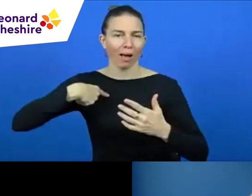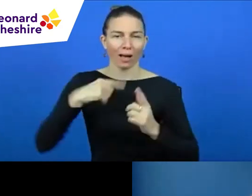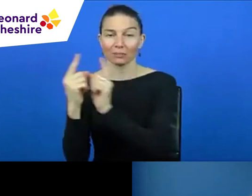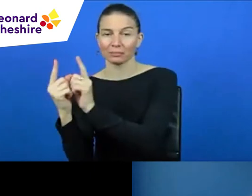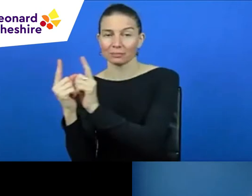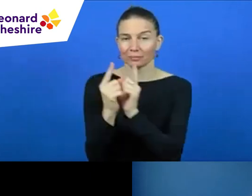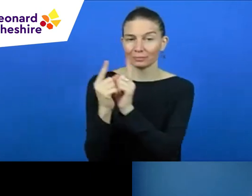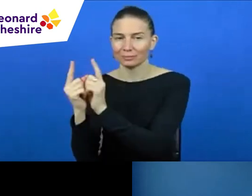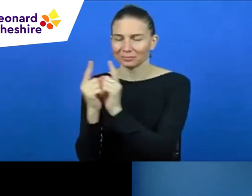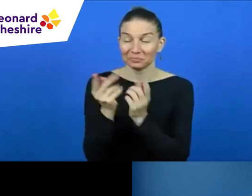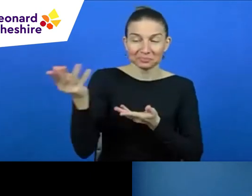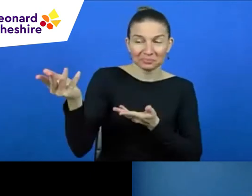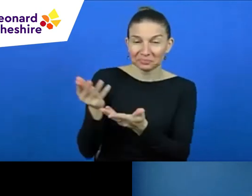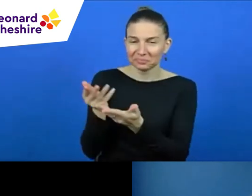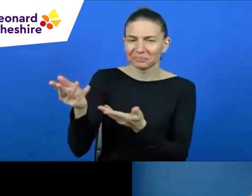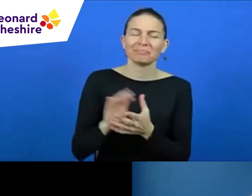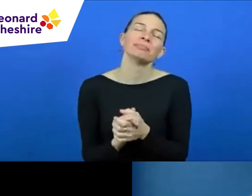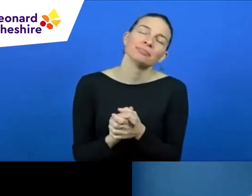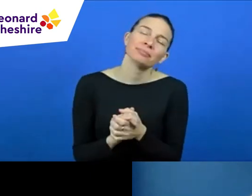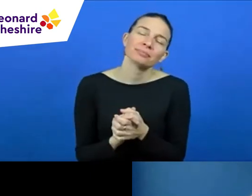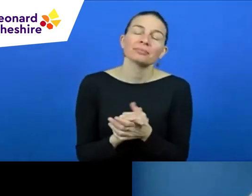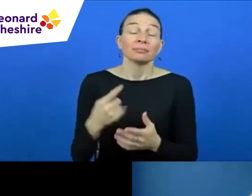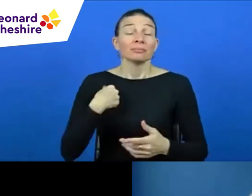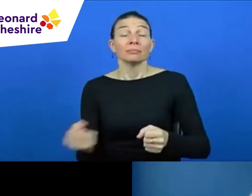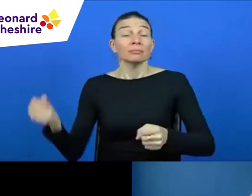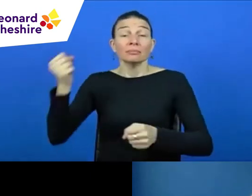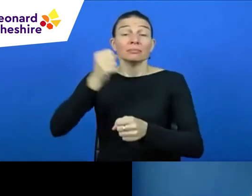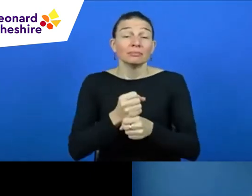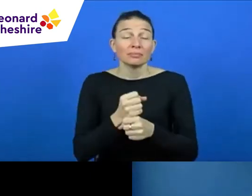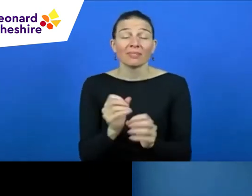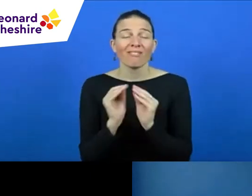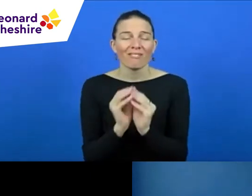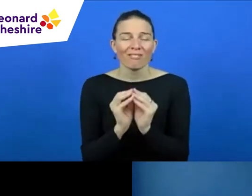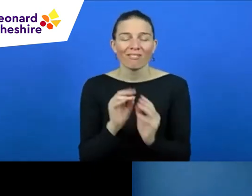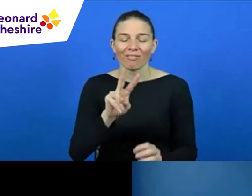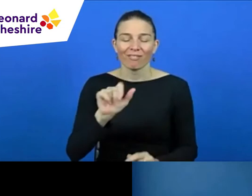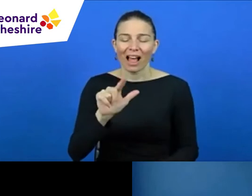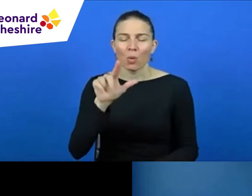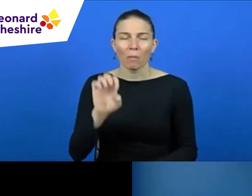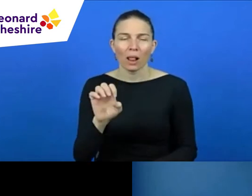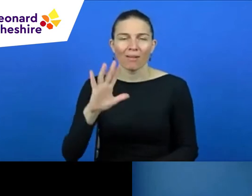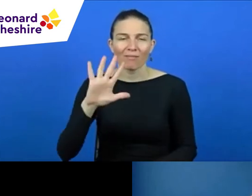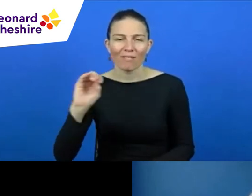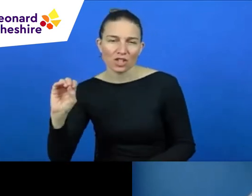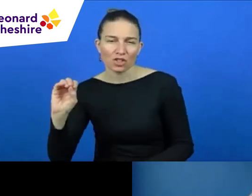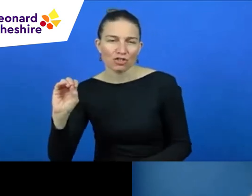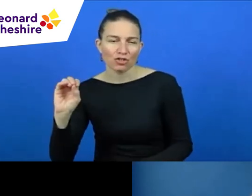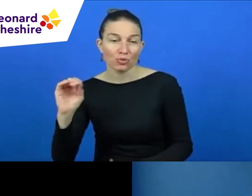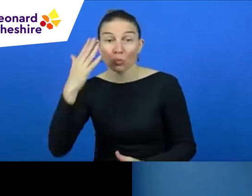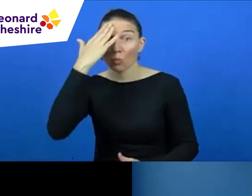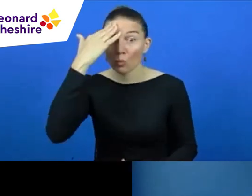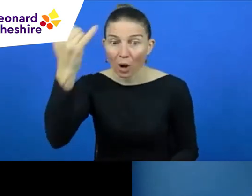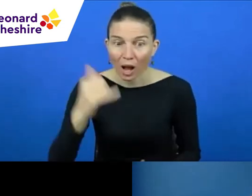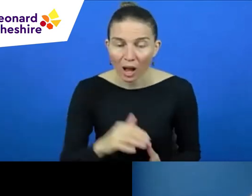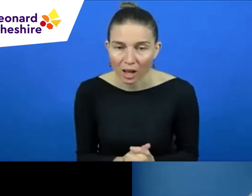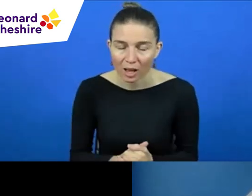created, you know, we're all in this space a long time and we haven't seen accelerated change on the global inclusion of